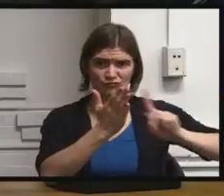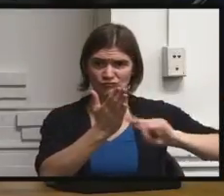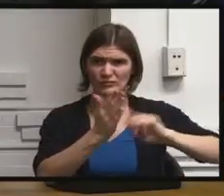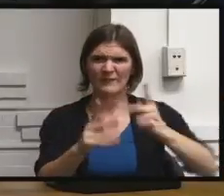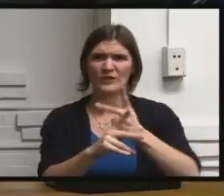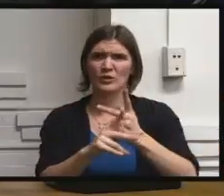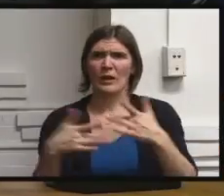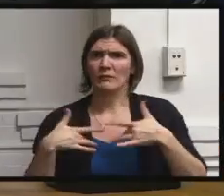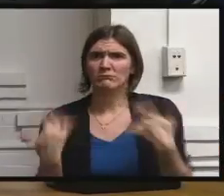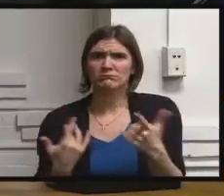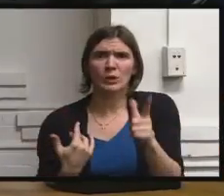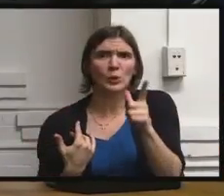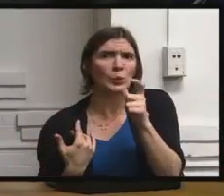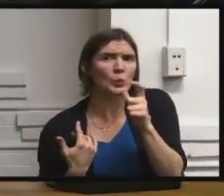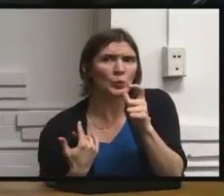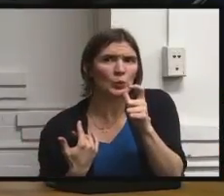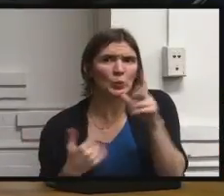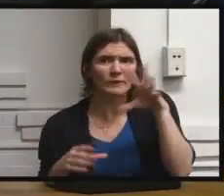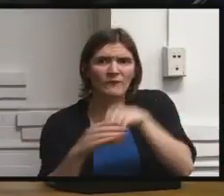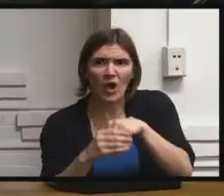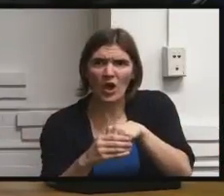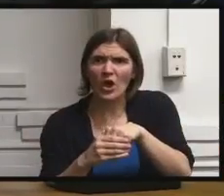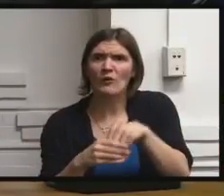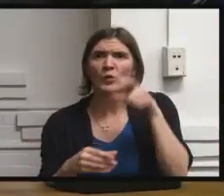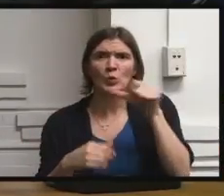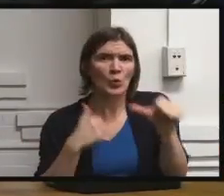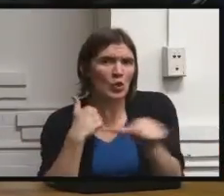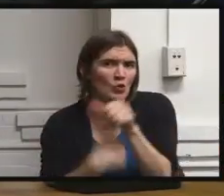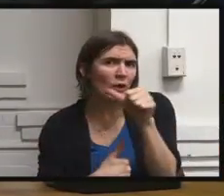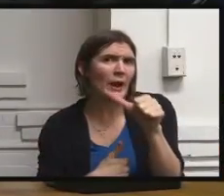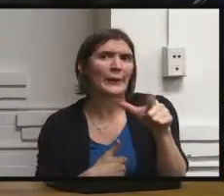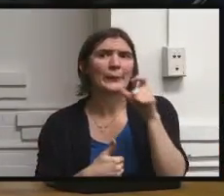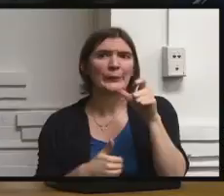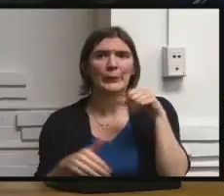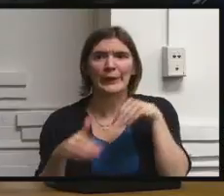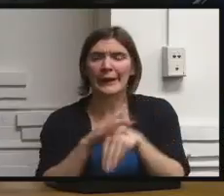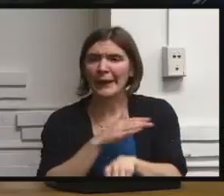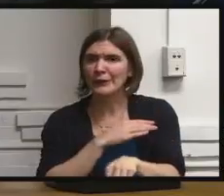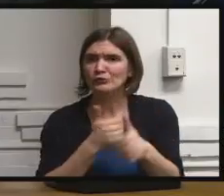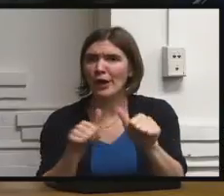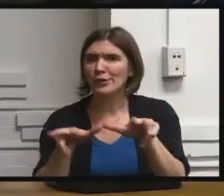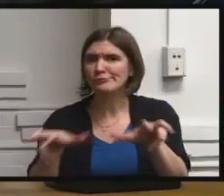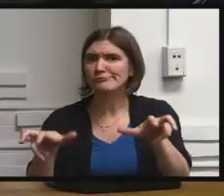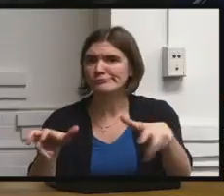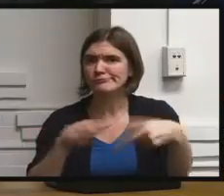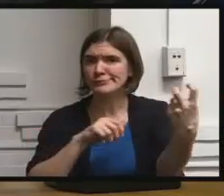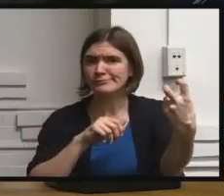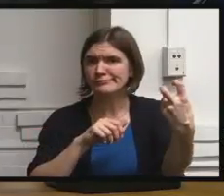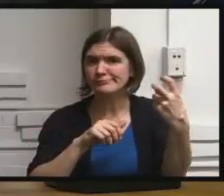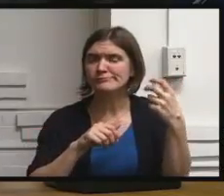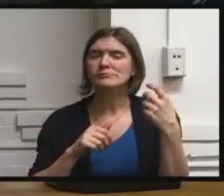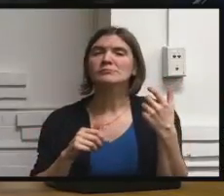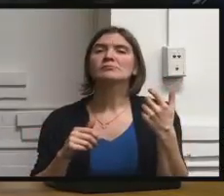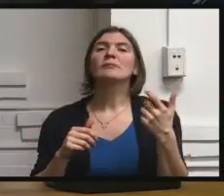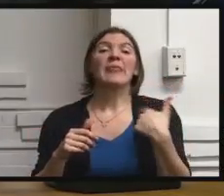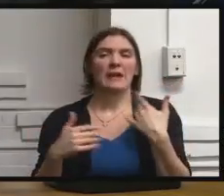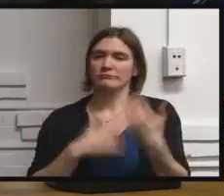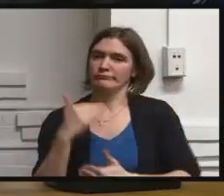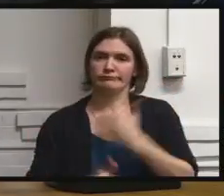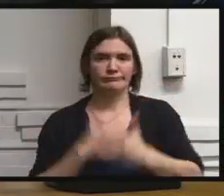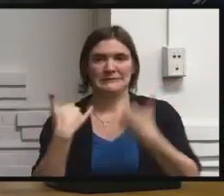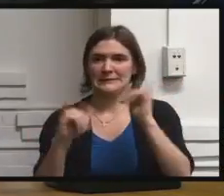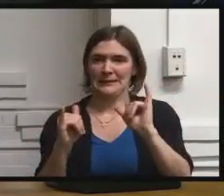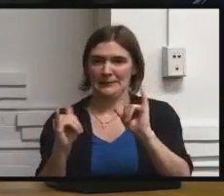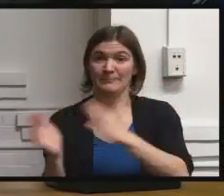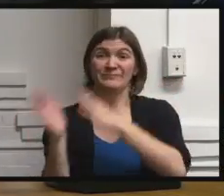diligently to protect the community to the best of their ability, and they will continue working